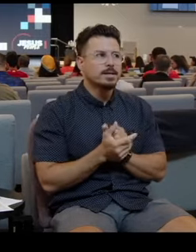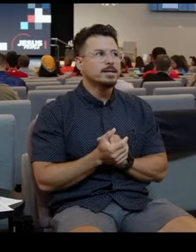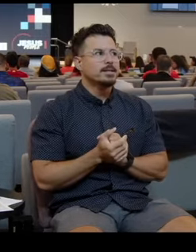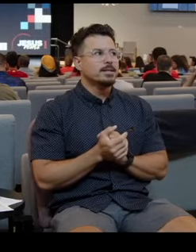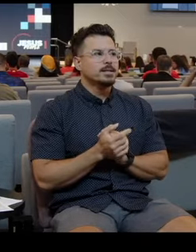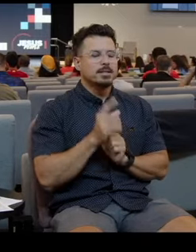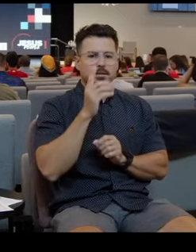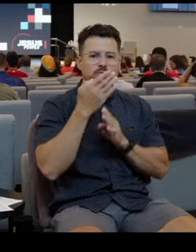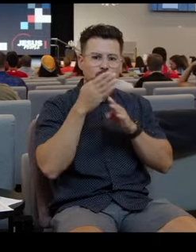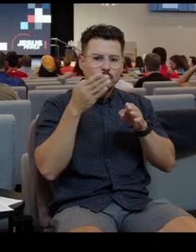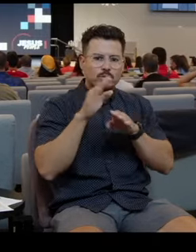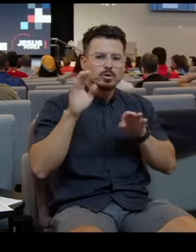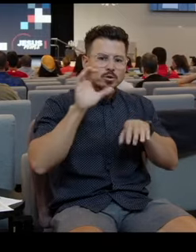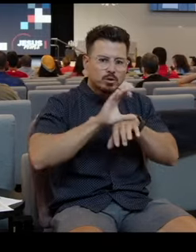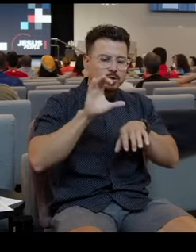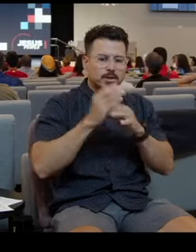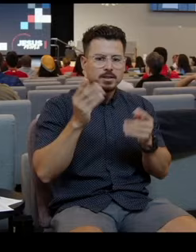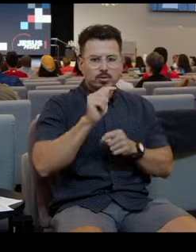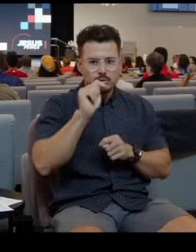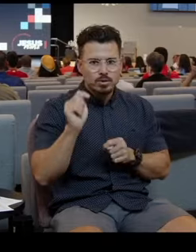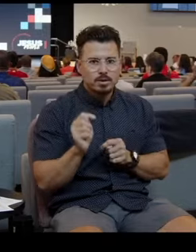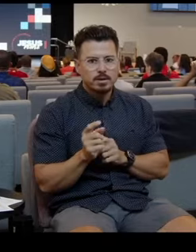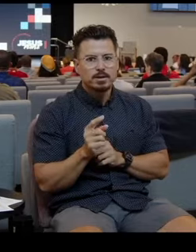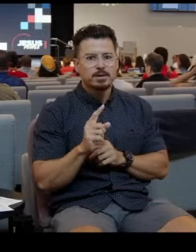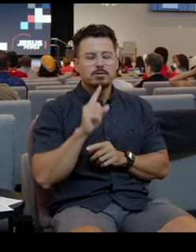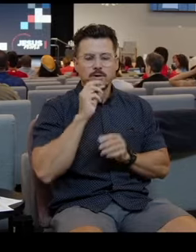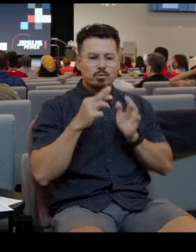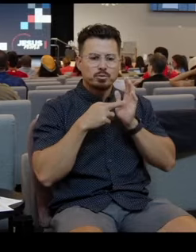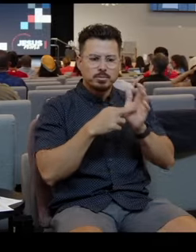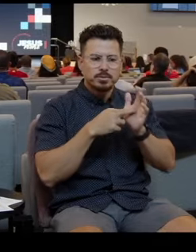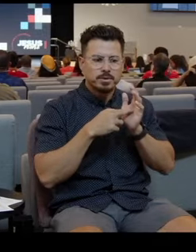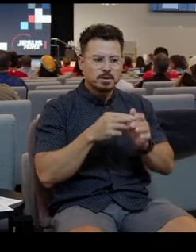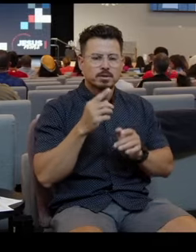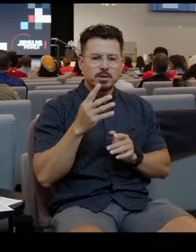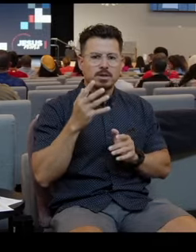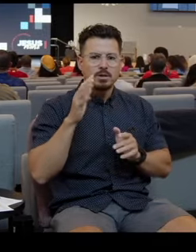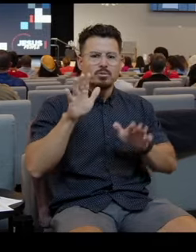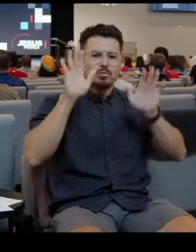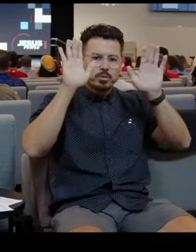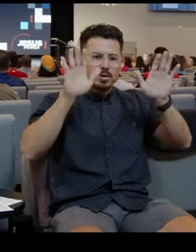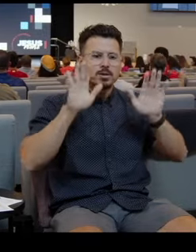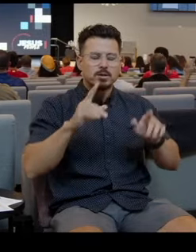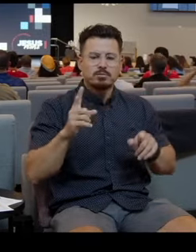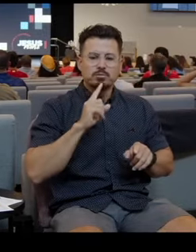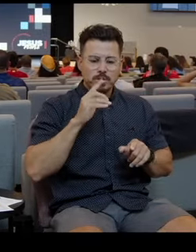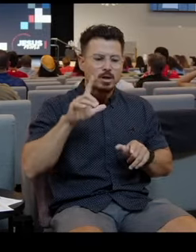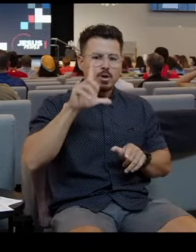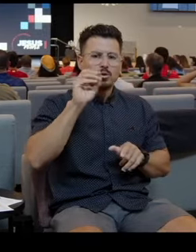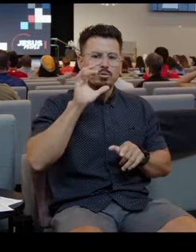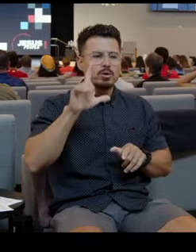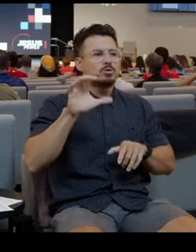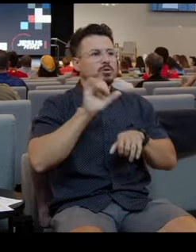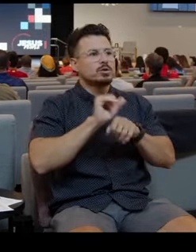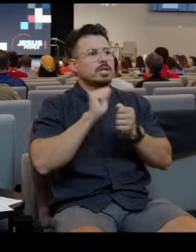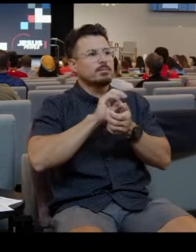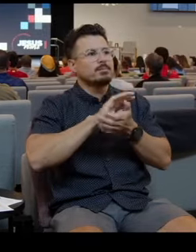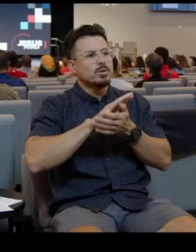The Door Church in Tucson represents the wonder of what a local church can become.